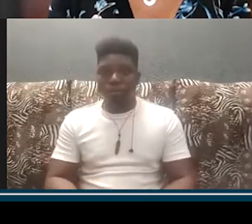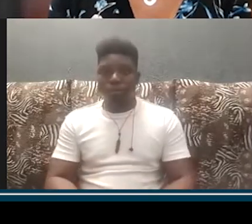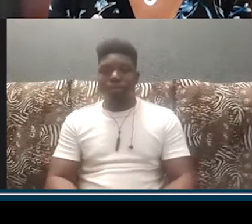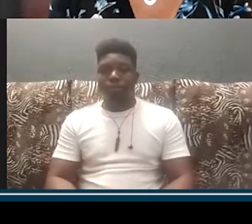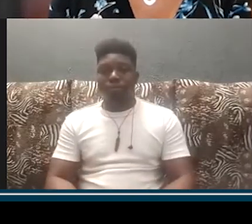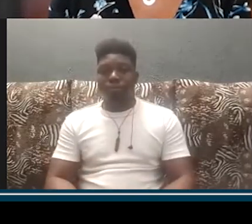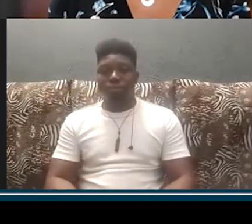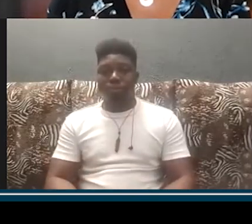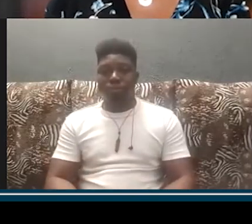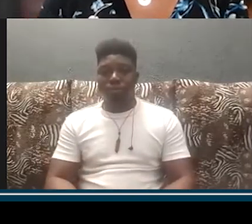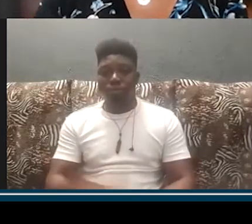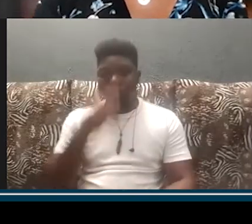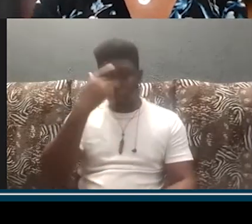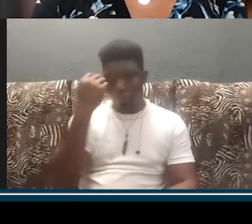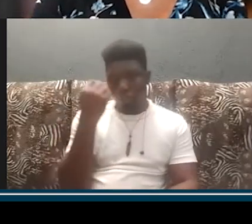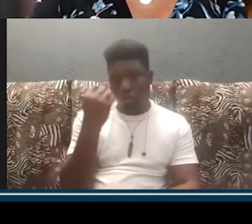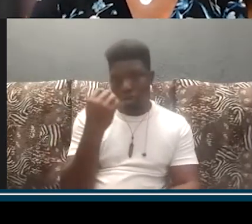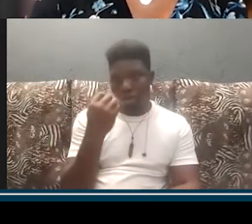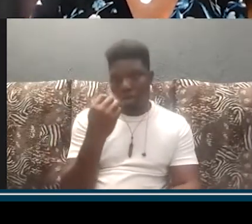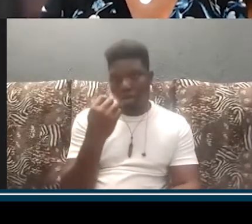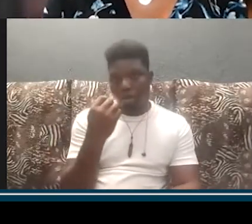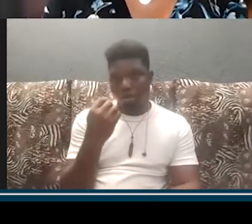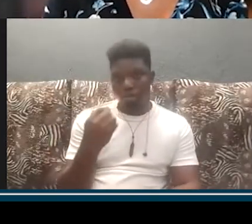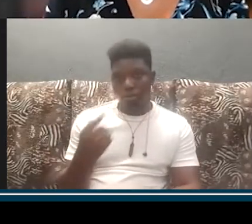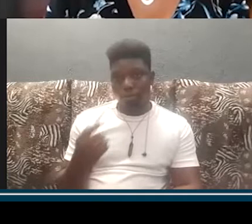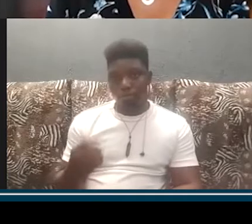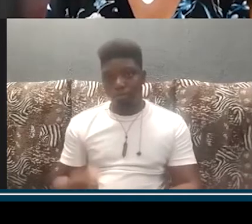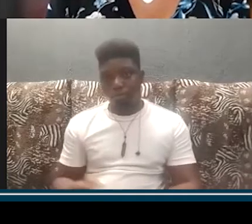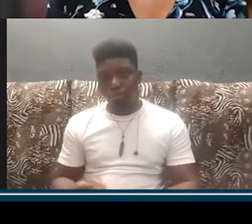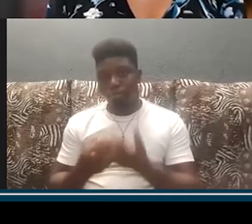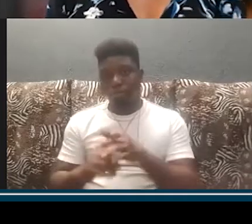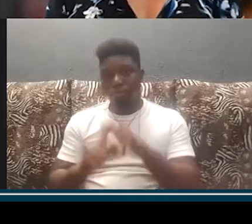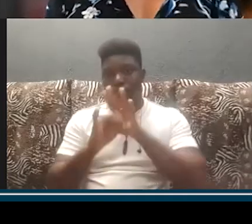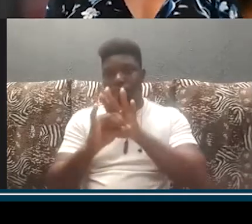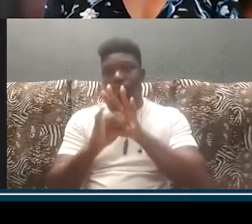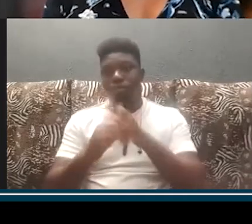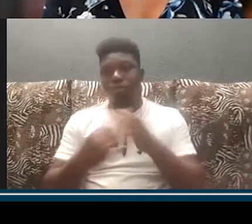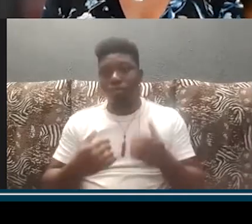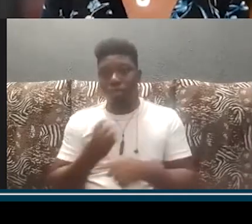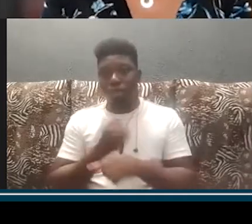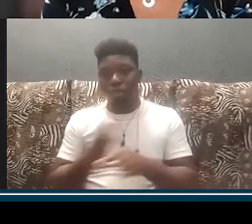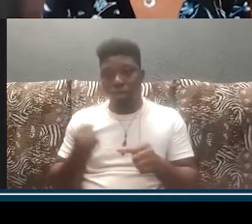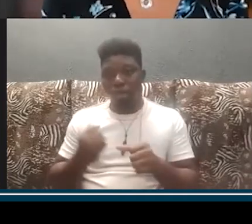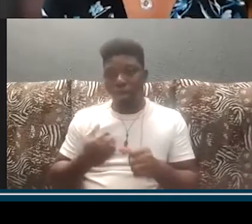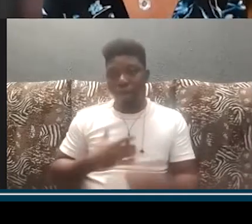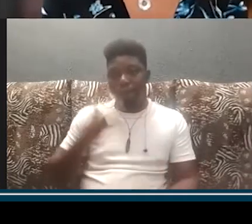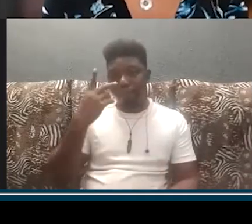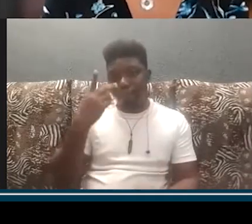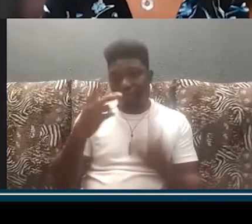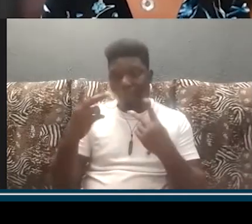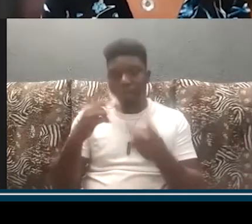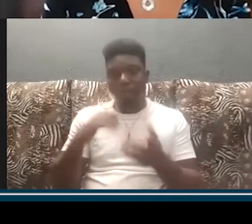Because it's only a piece of who I am. And in my view, it does not